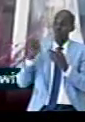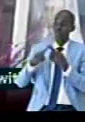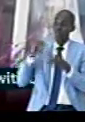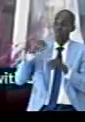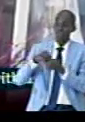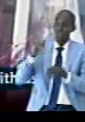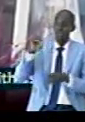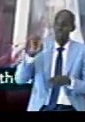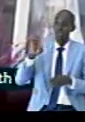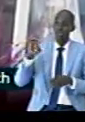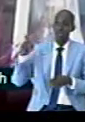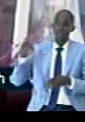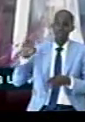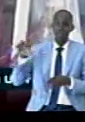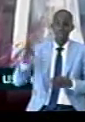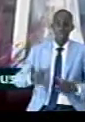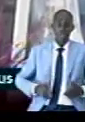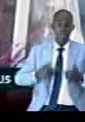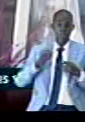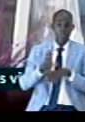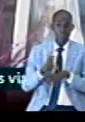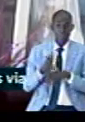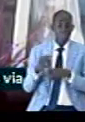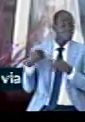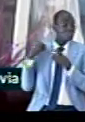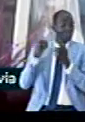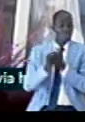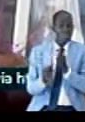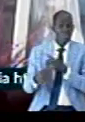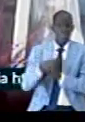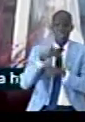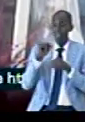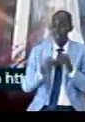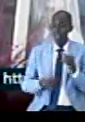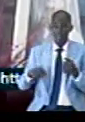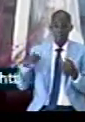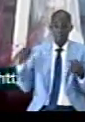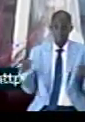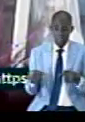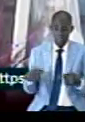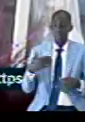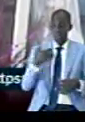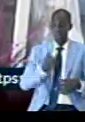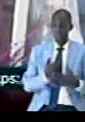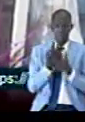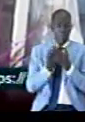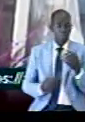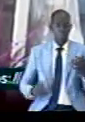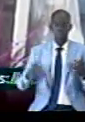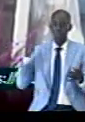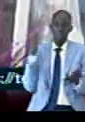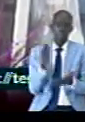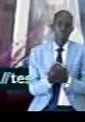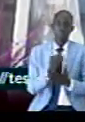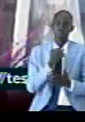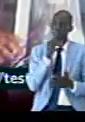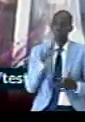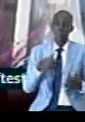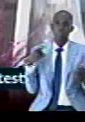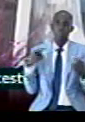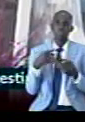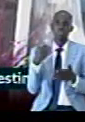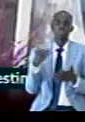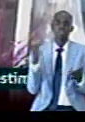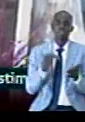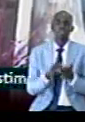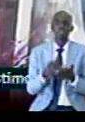not feel, since that day, that leg, everything stopped. Even that my chest, everything stopped. I'm not feeling anything again. May